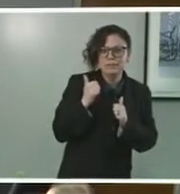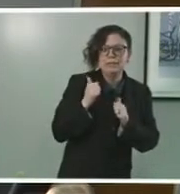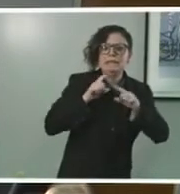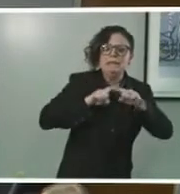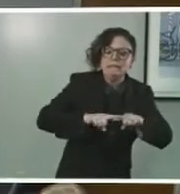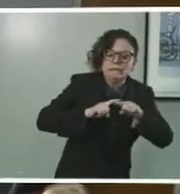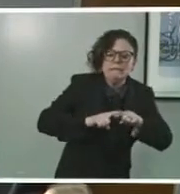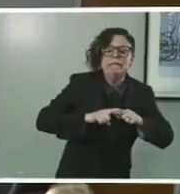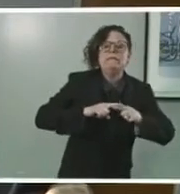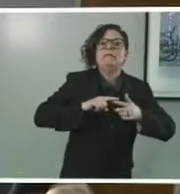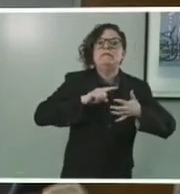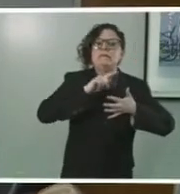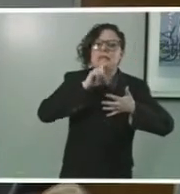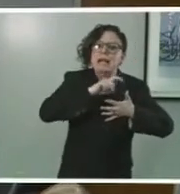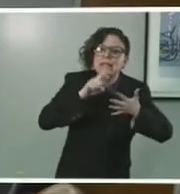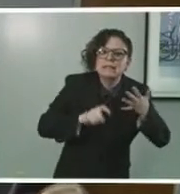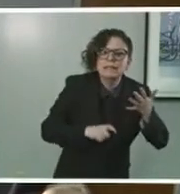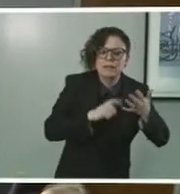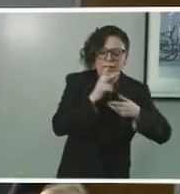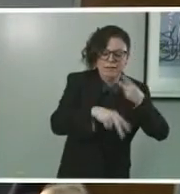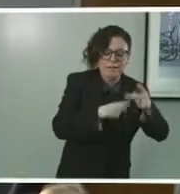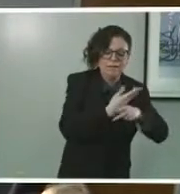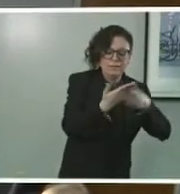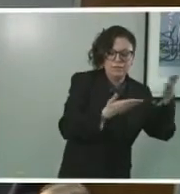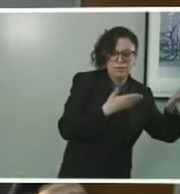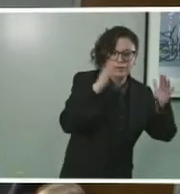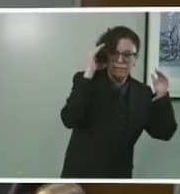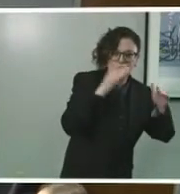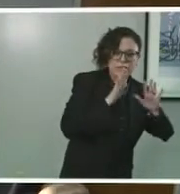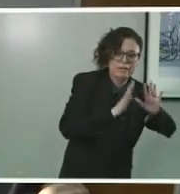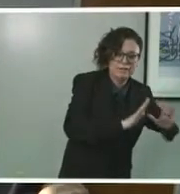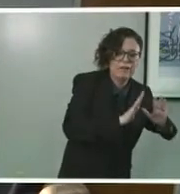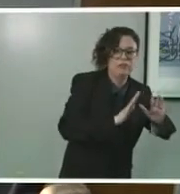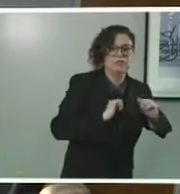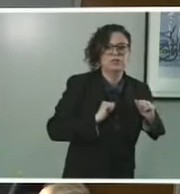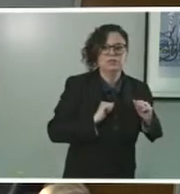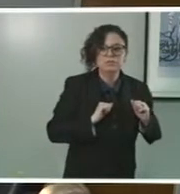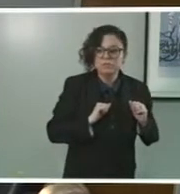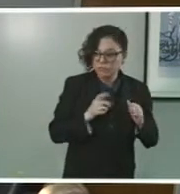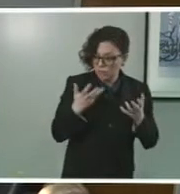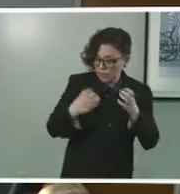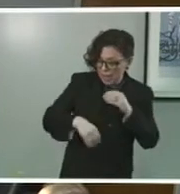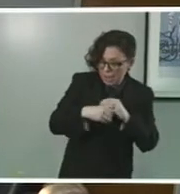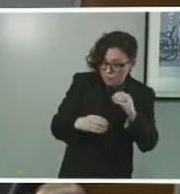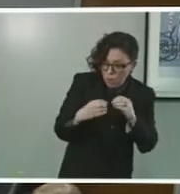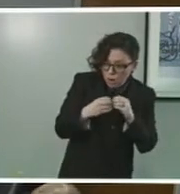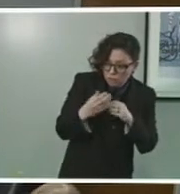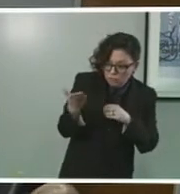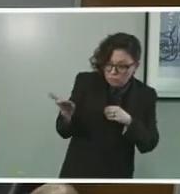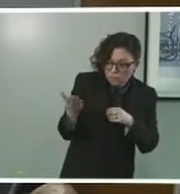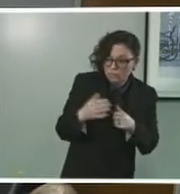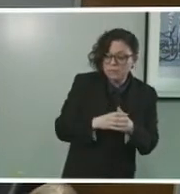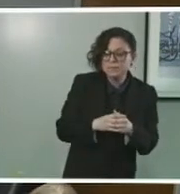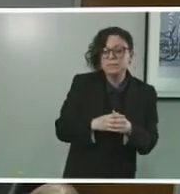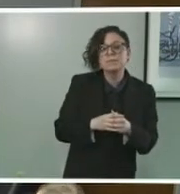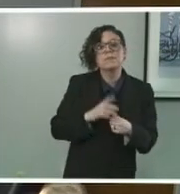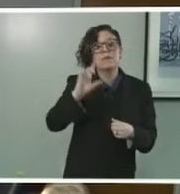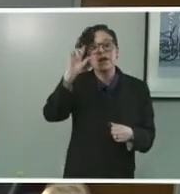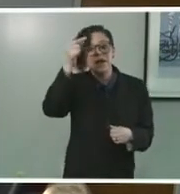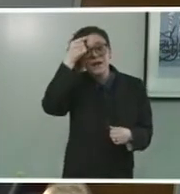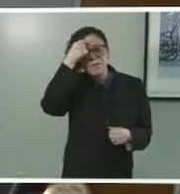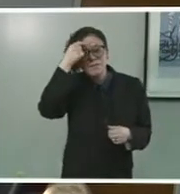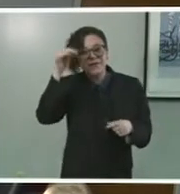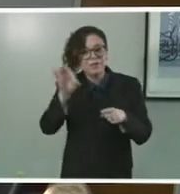needs right now, and focusing all of our efforts on there. Do you want to add to that from the county side? Well, the governmental function is one of